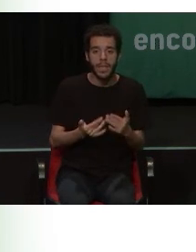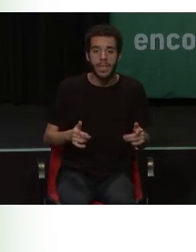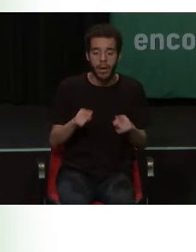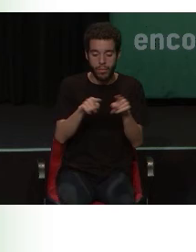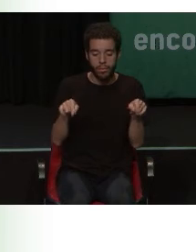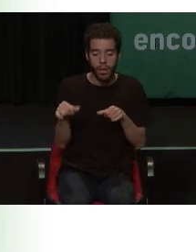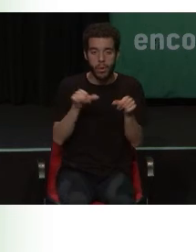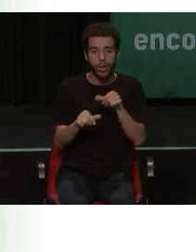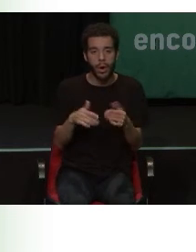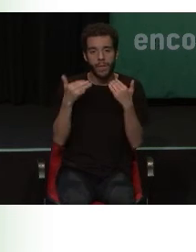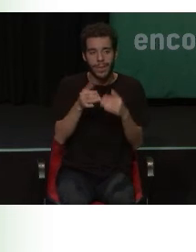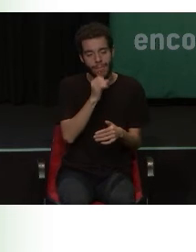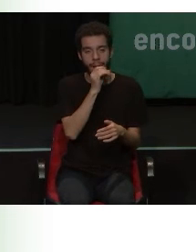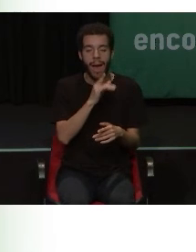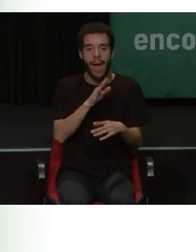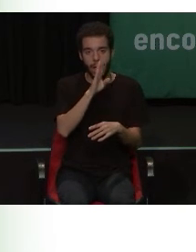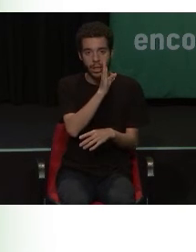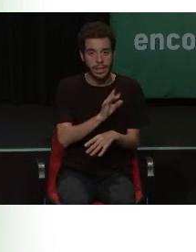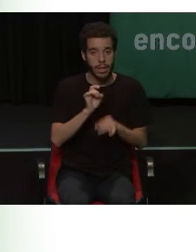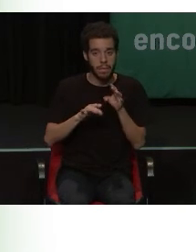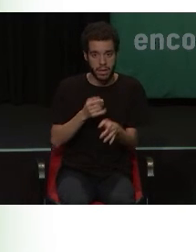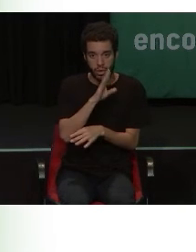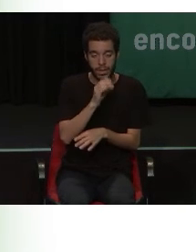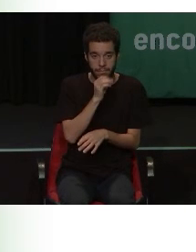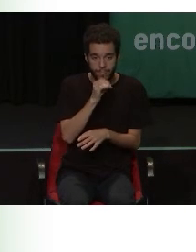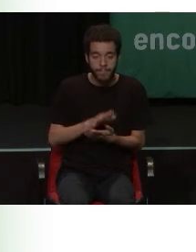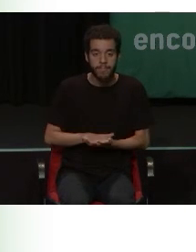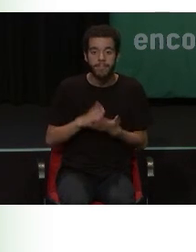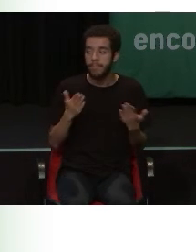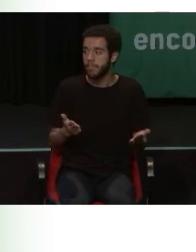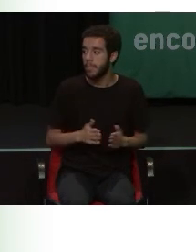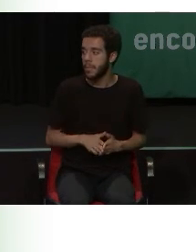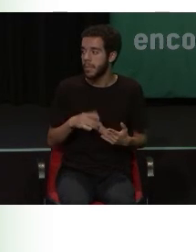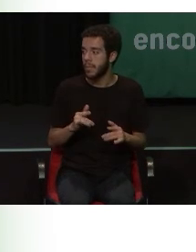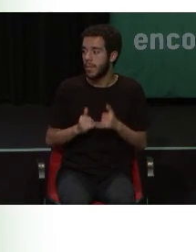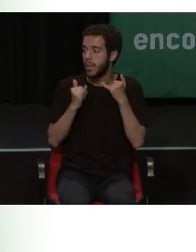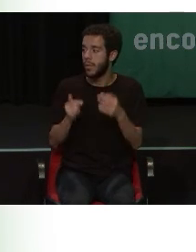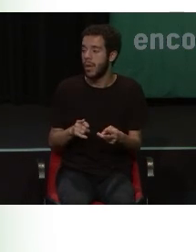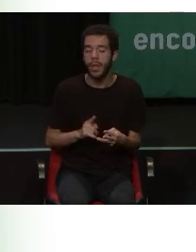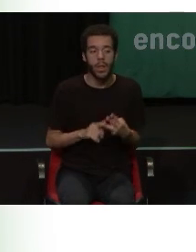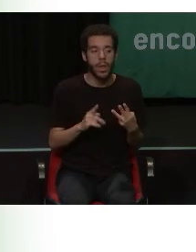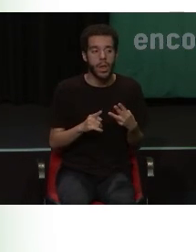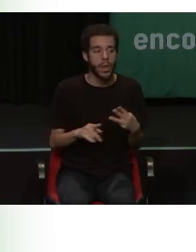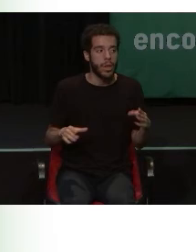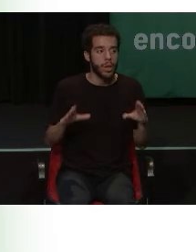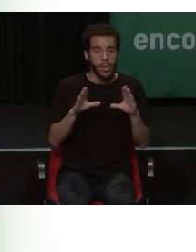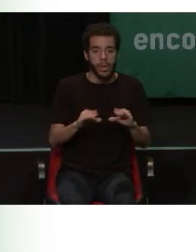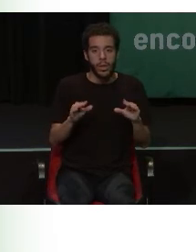then sent to a remote system. The Uterine Explorer, this is the prototype